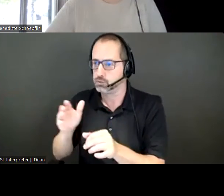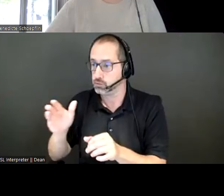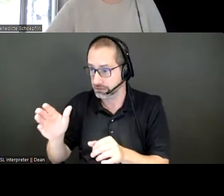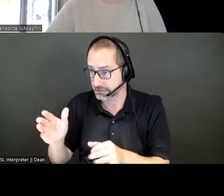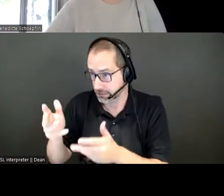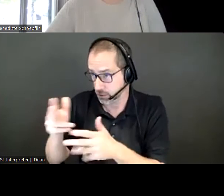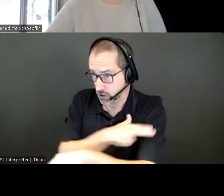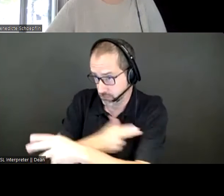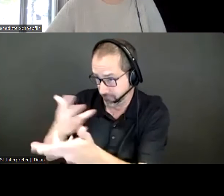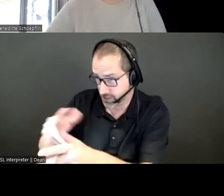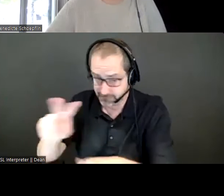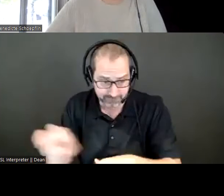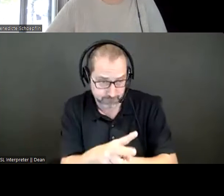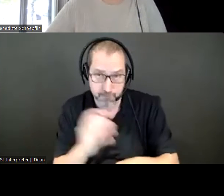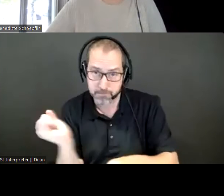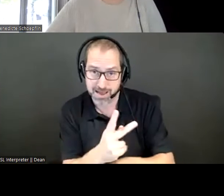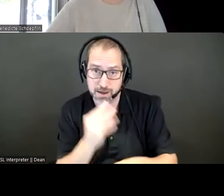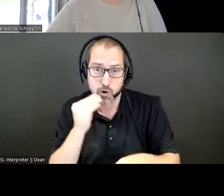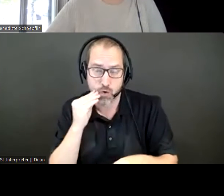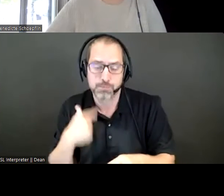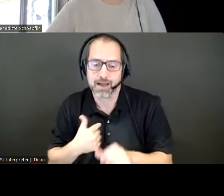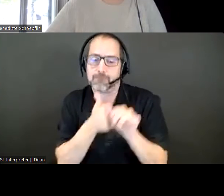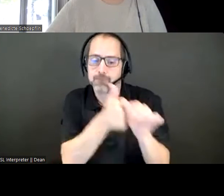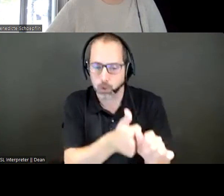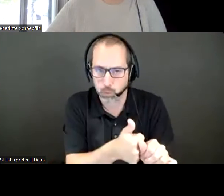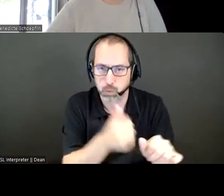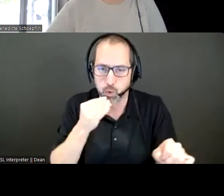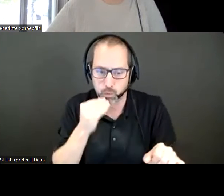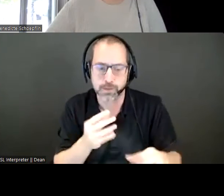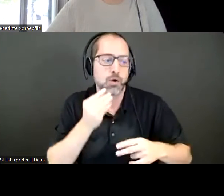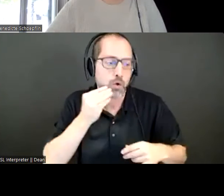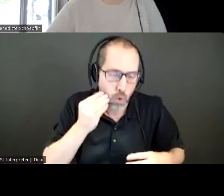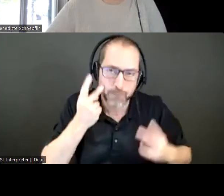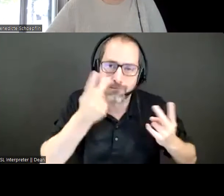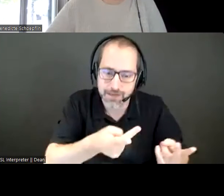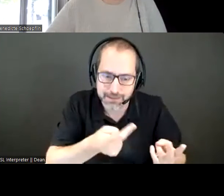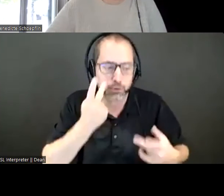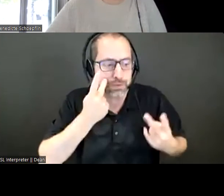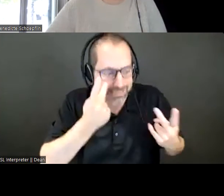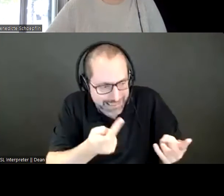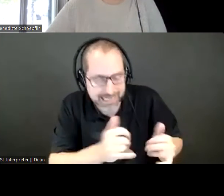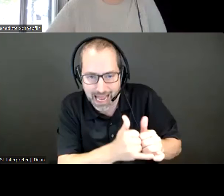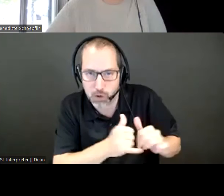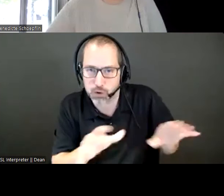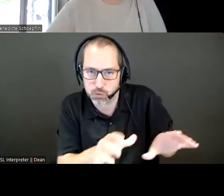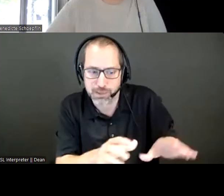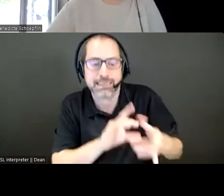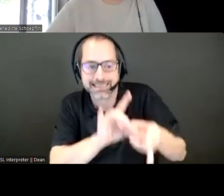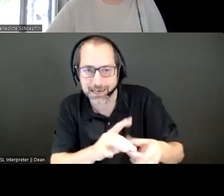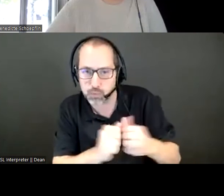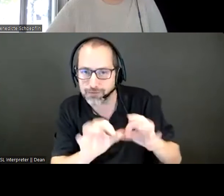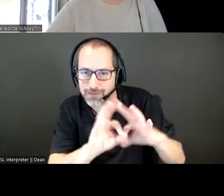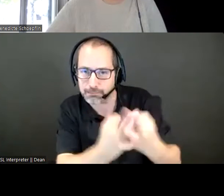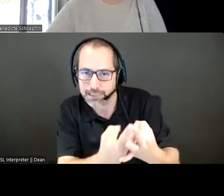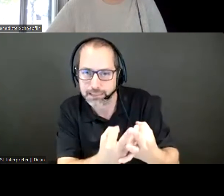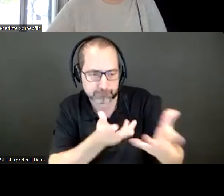home, which I think is really important. Do home visits, actually see how they're doing, and connect with family. And